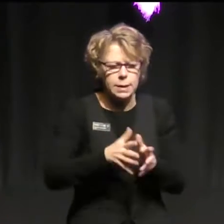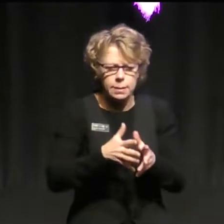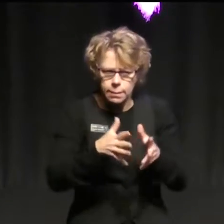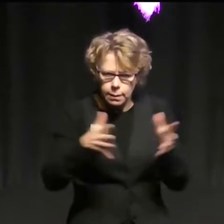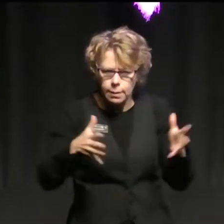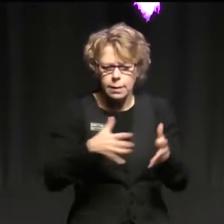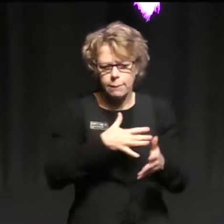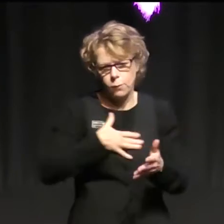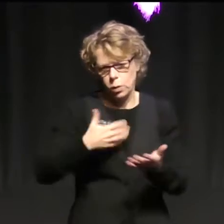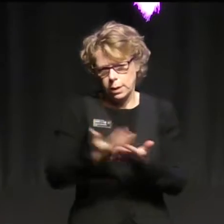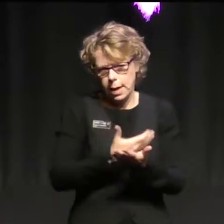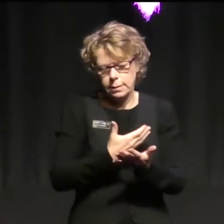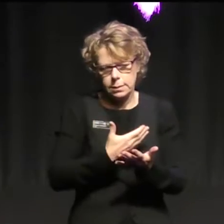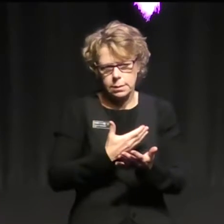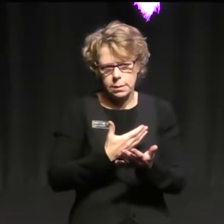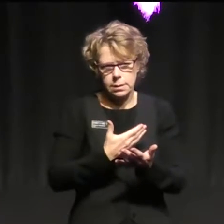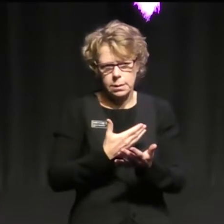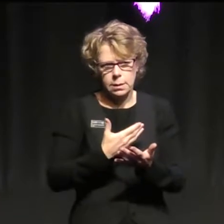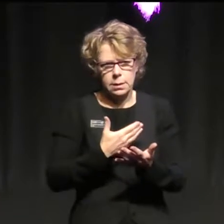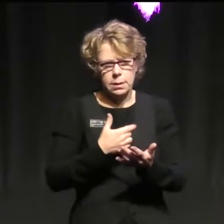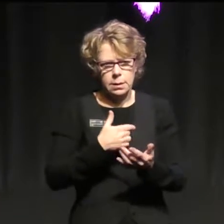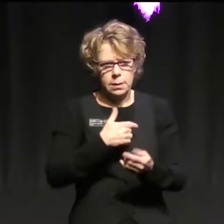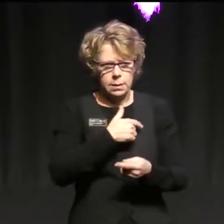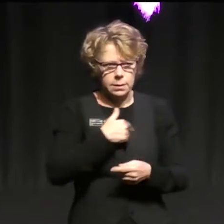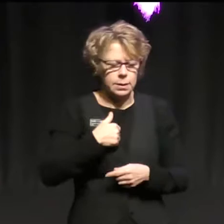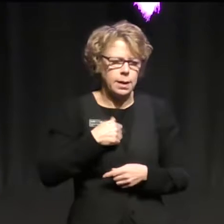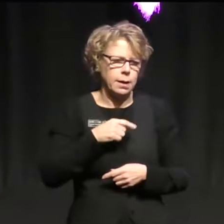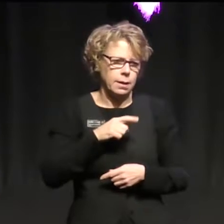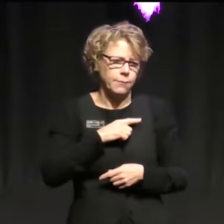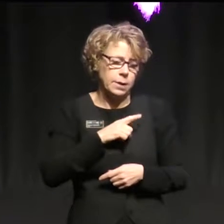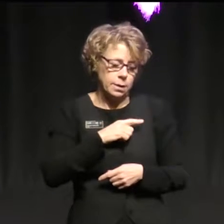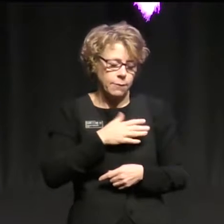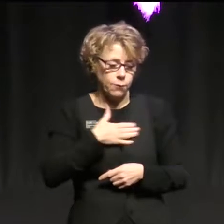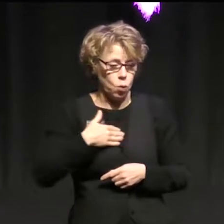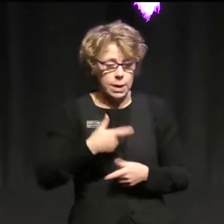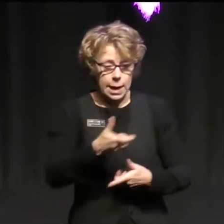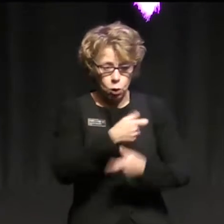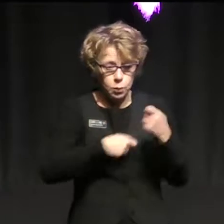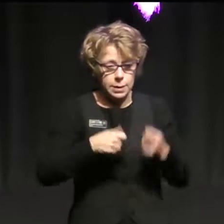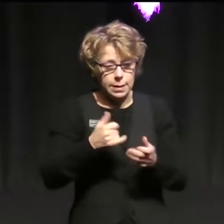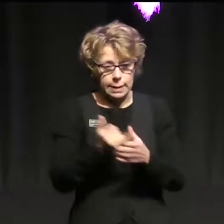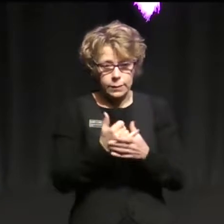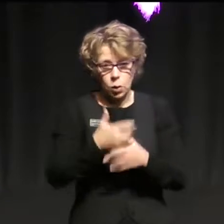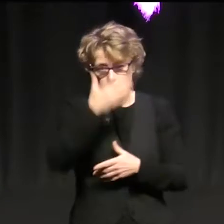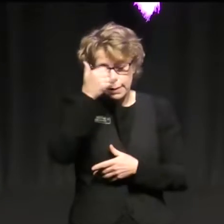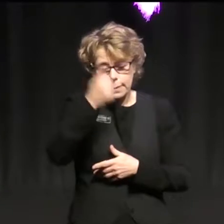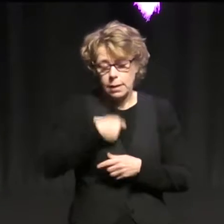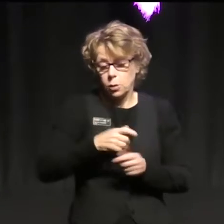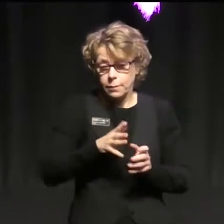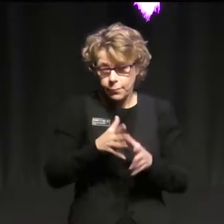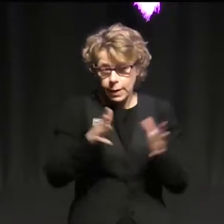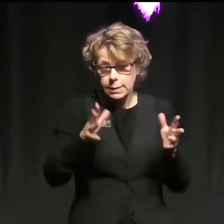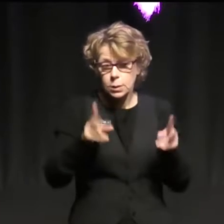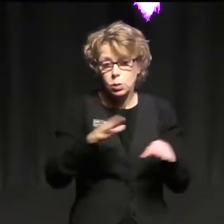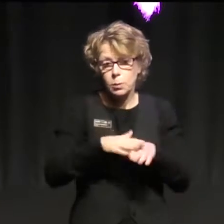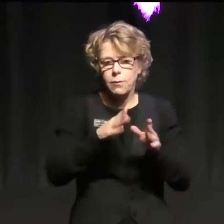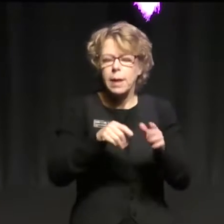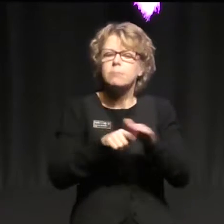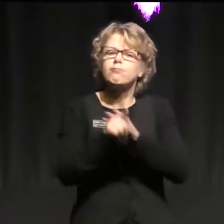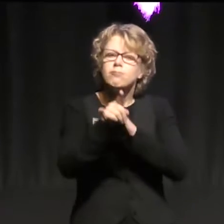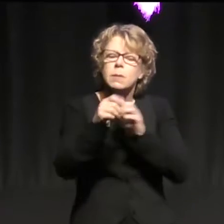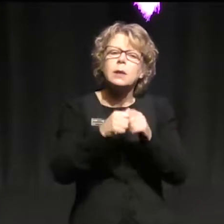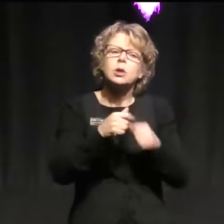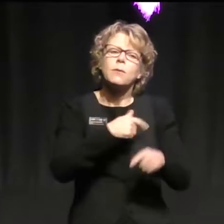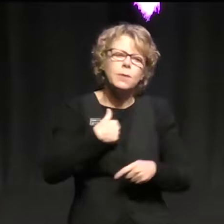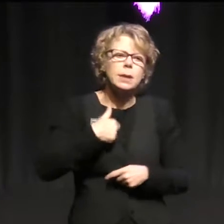that today it is achieving this phenomenal growth rate as well. And therefore, we very firmly believe